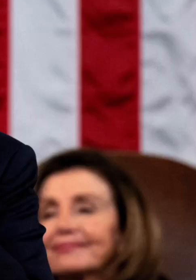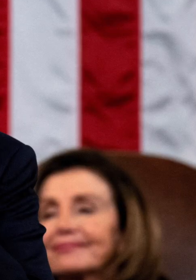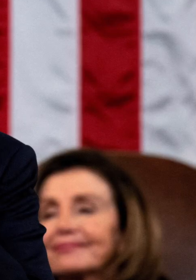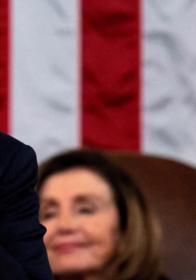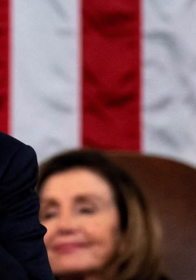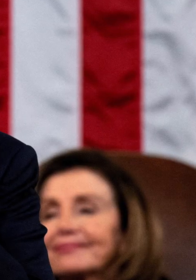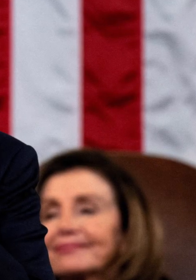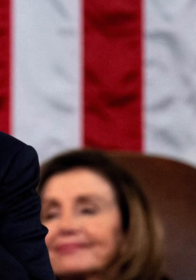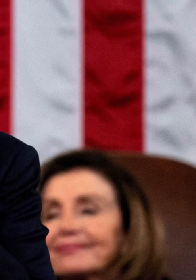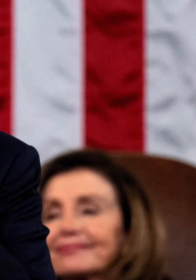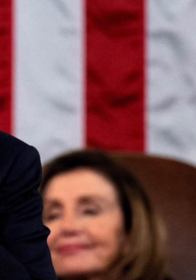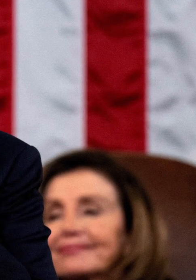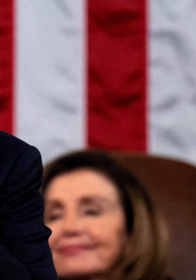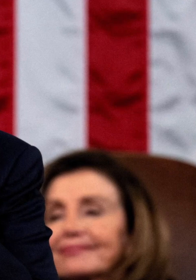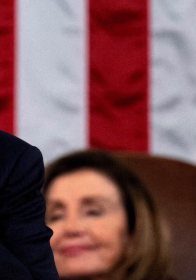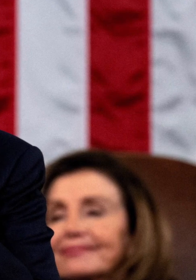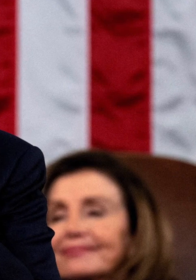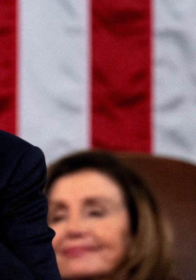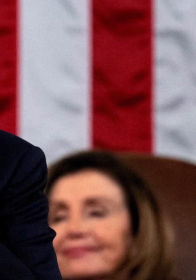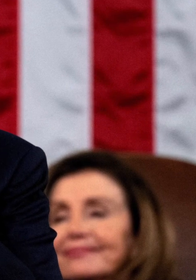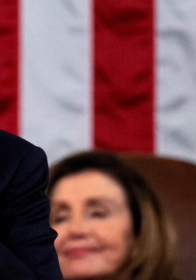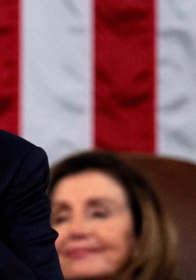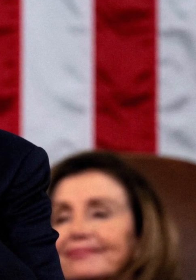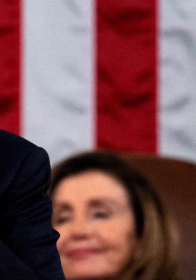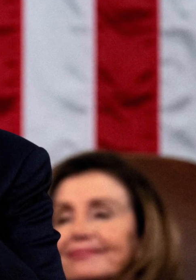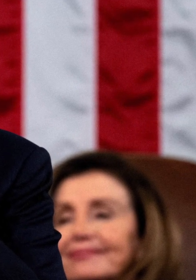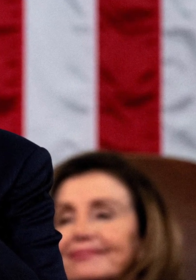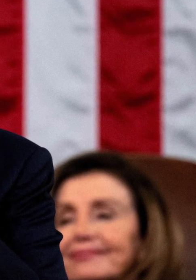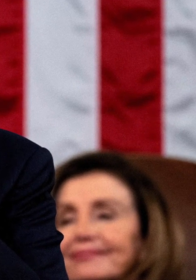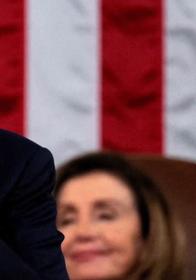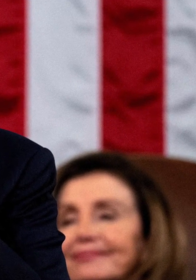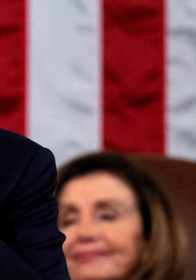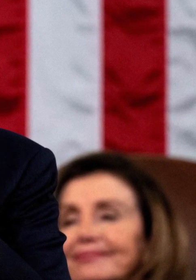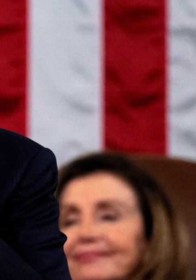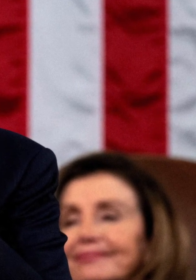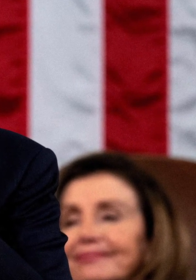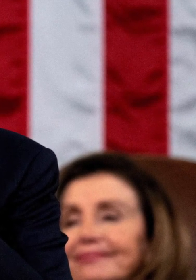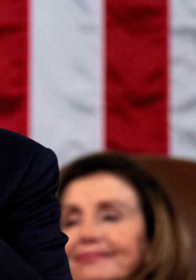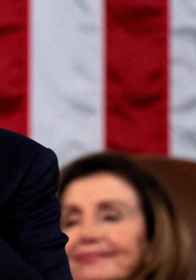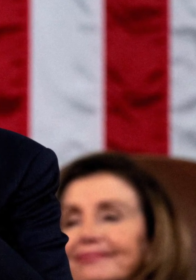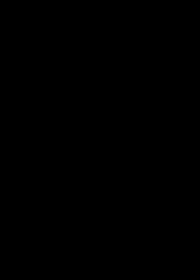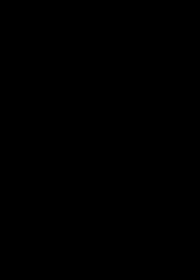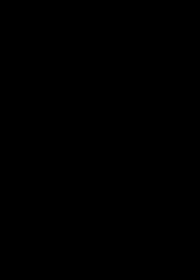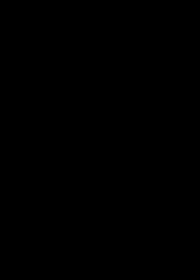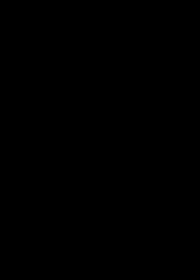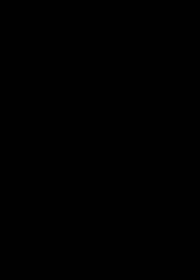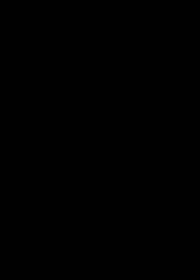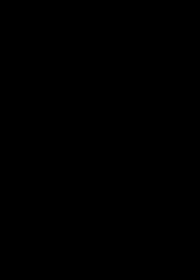It's such a shame that in the United States we accept such mediocre politicians.